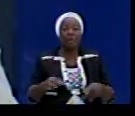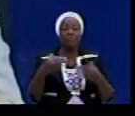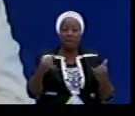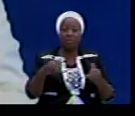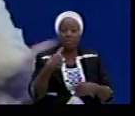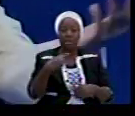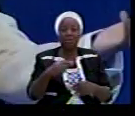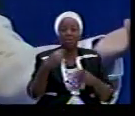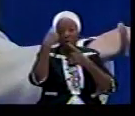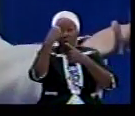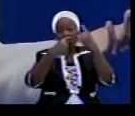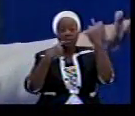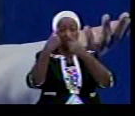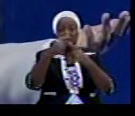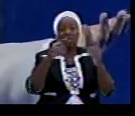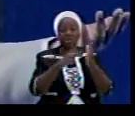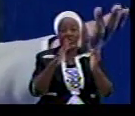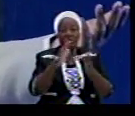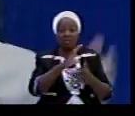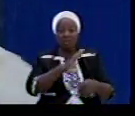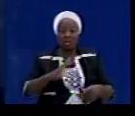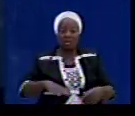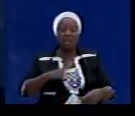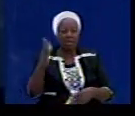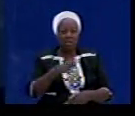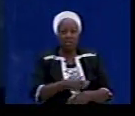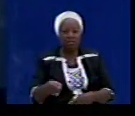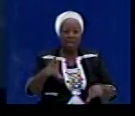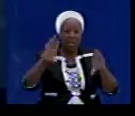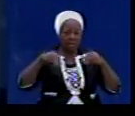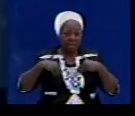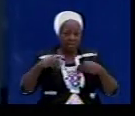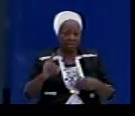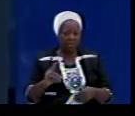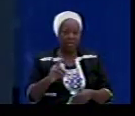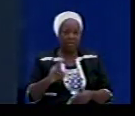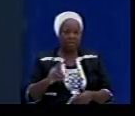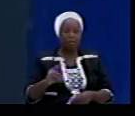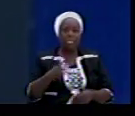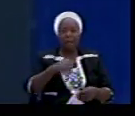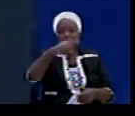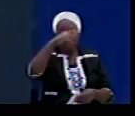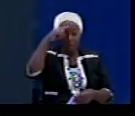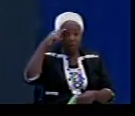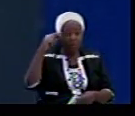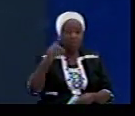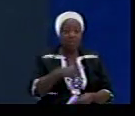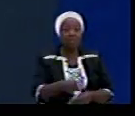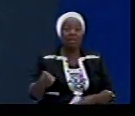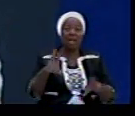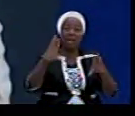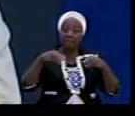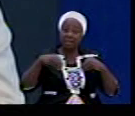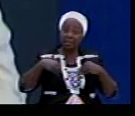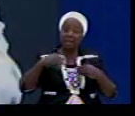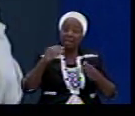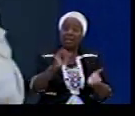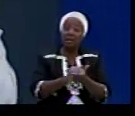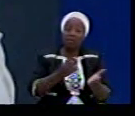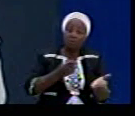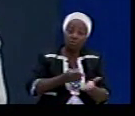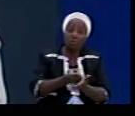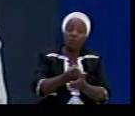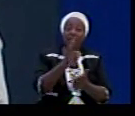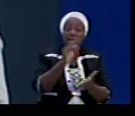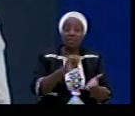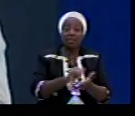Jesus Christ, they accepted. They took. And because they accepted that truth that Philip